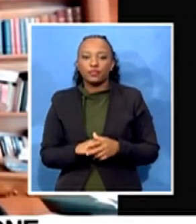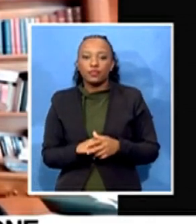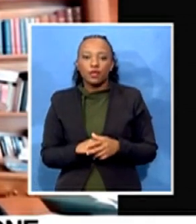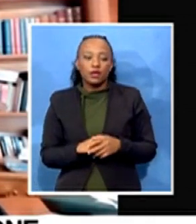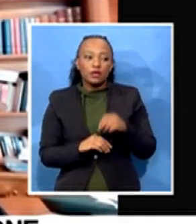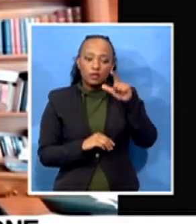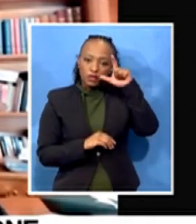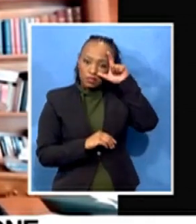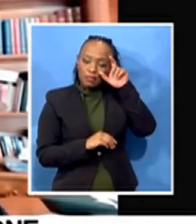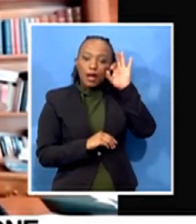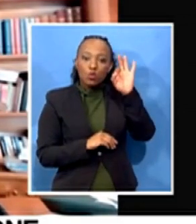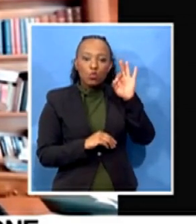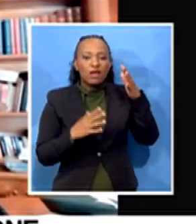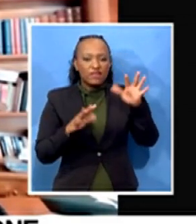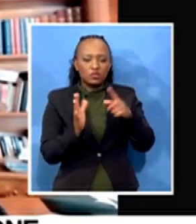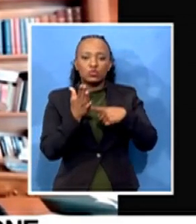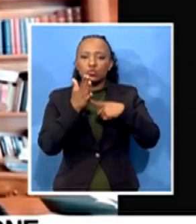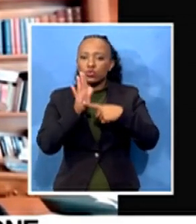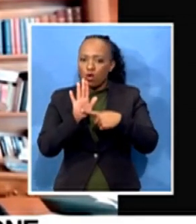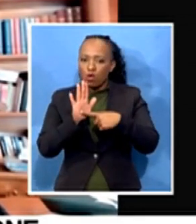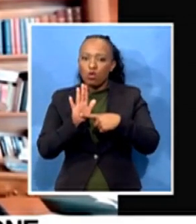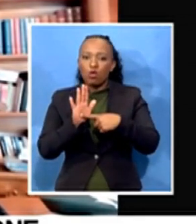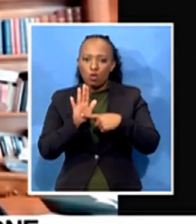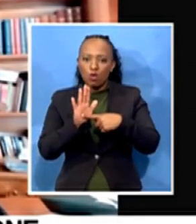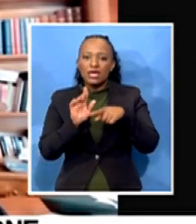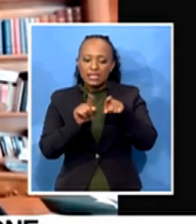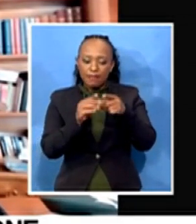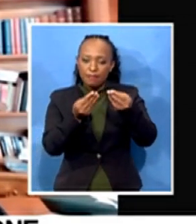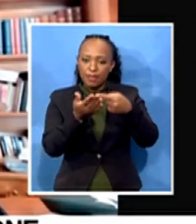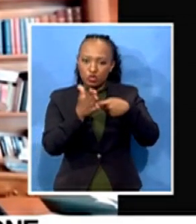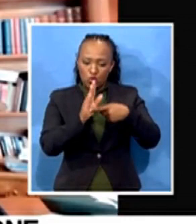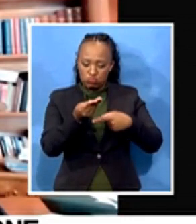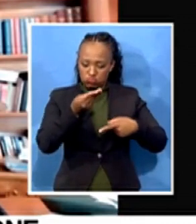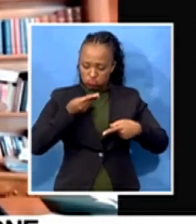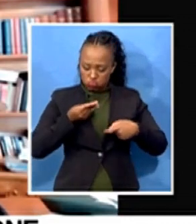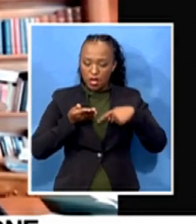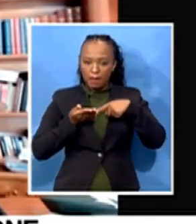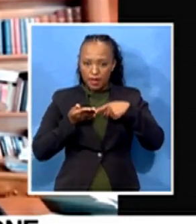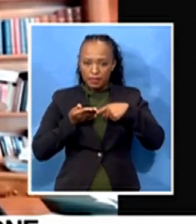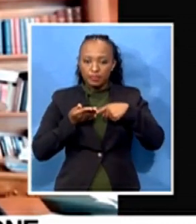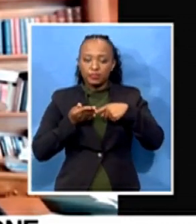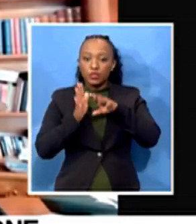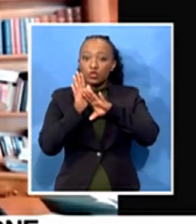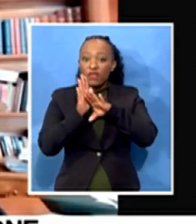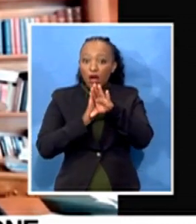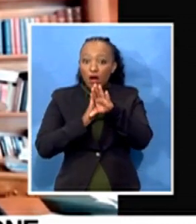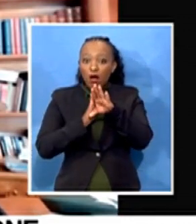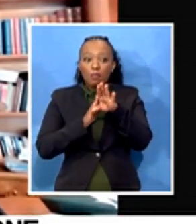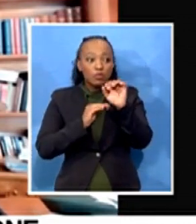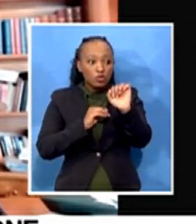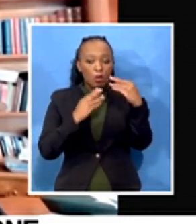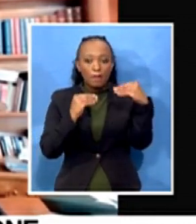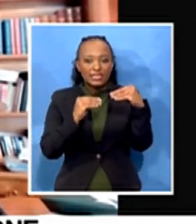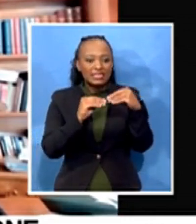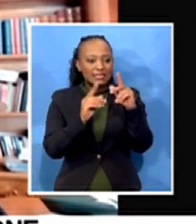me in developing your industry, in making sure that we